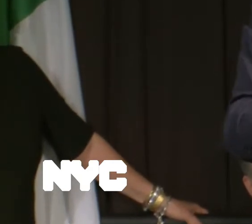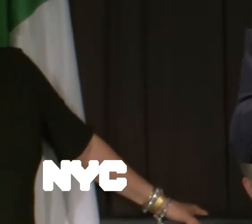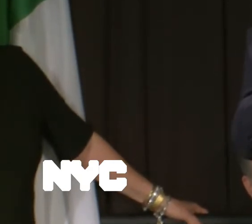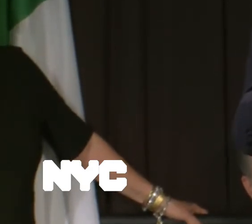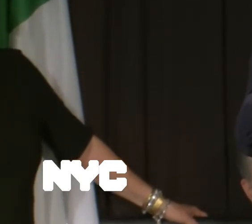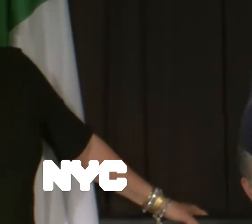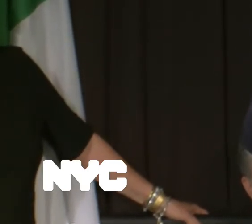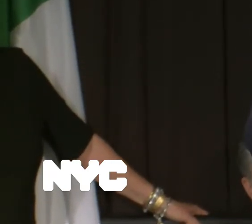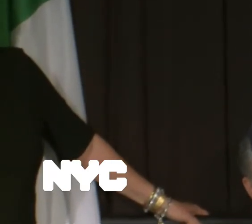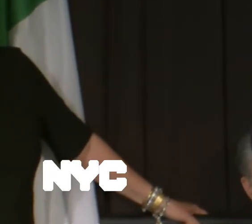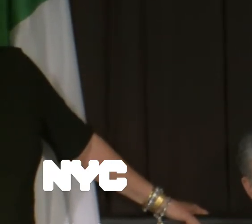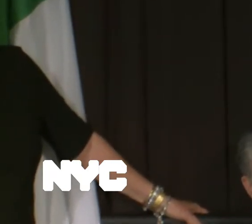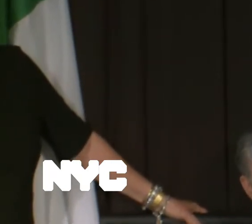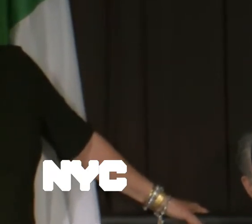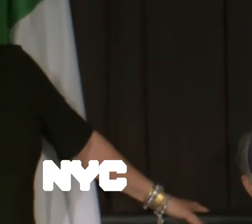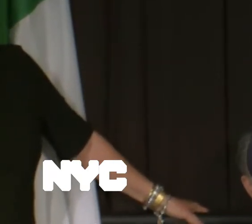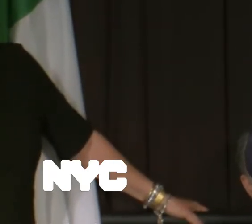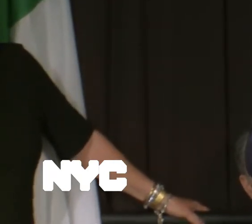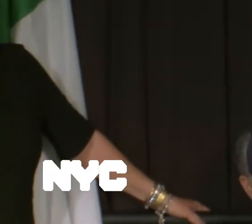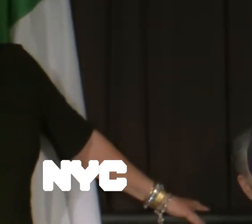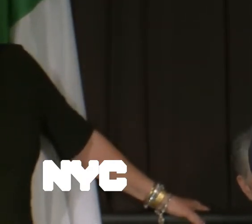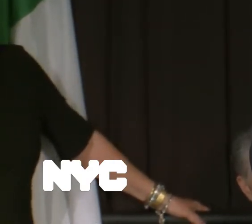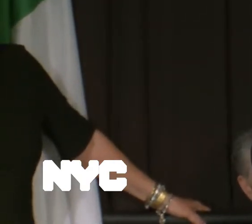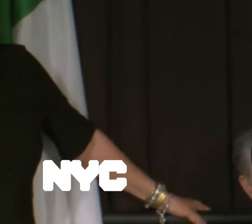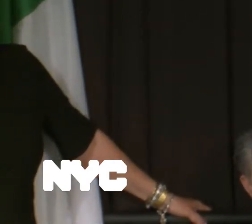I'm happy to have gotten in trouble tonight.